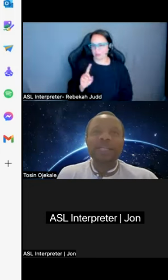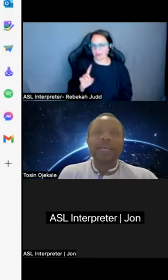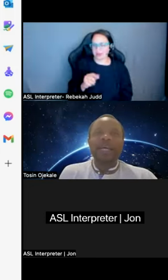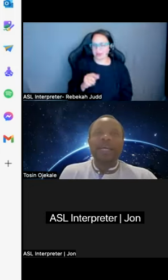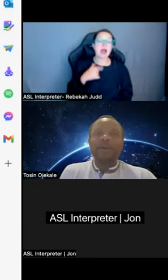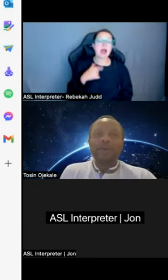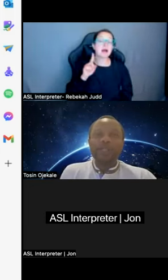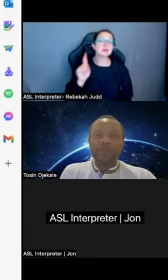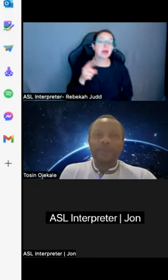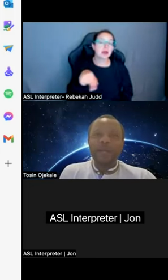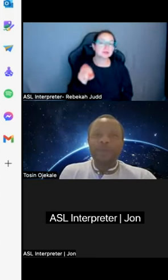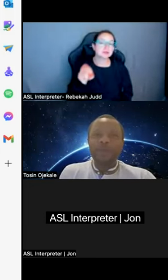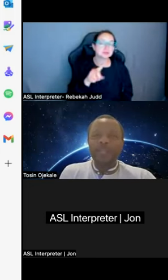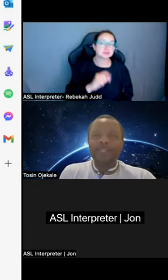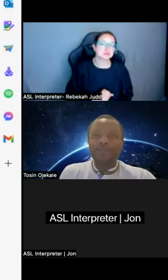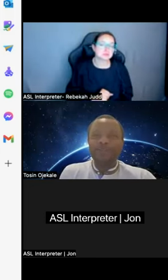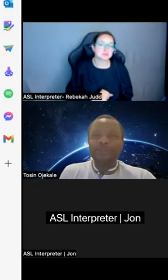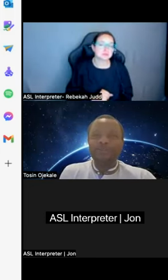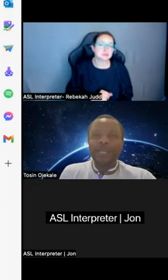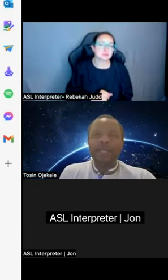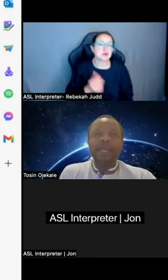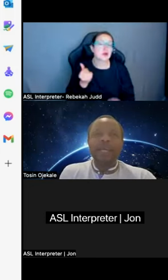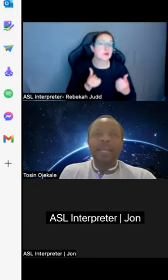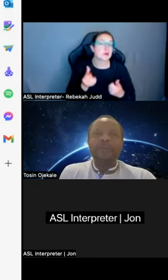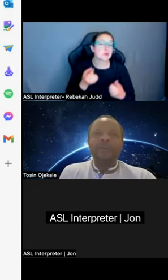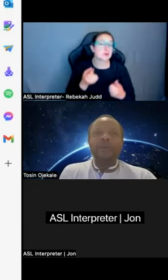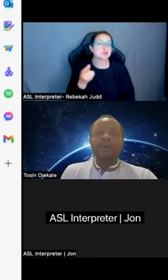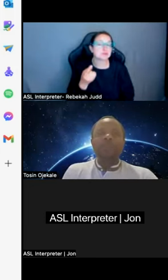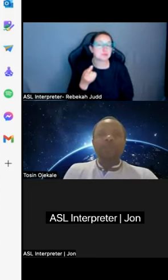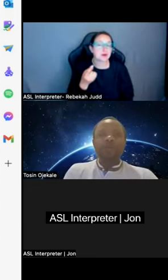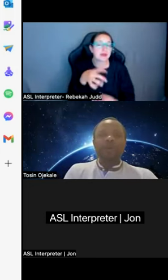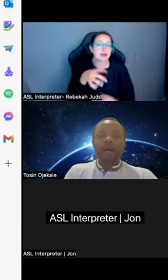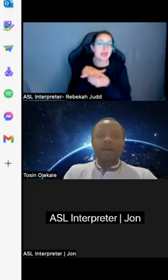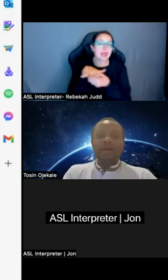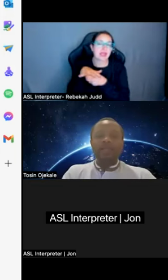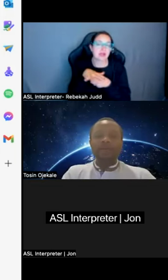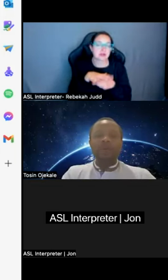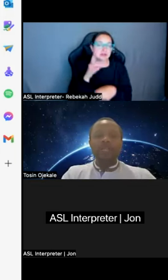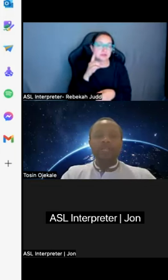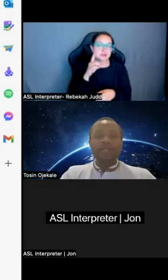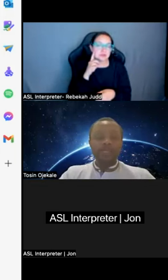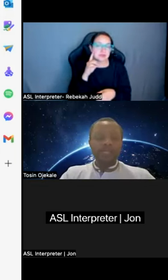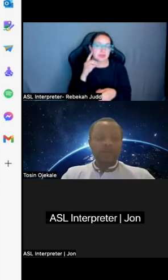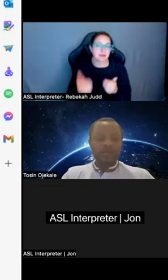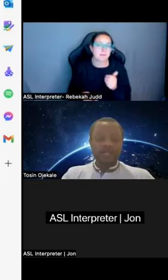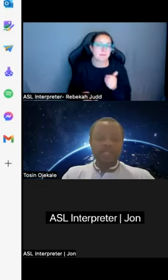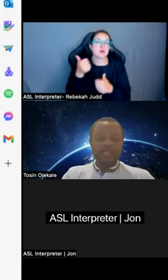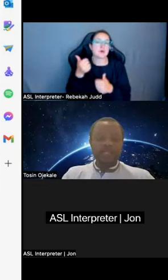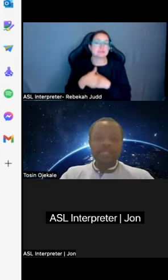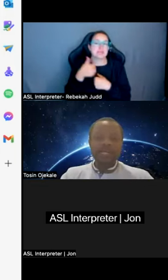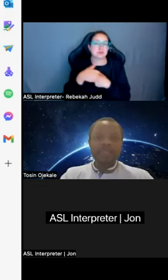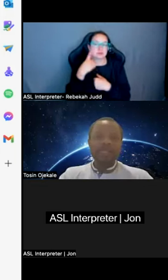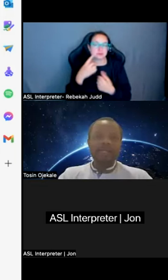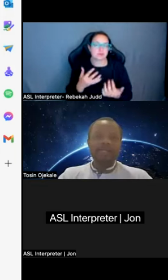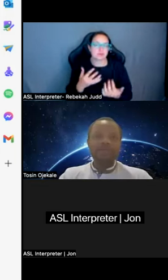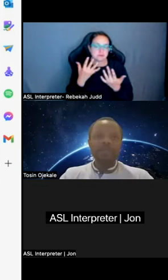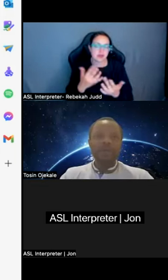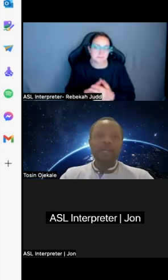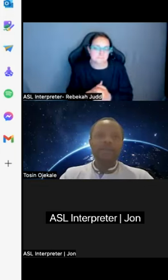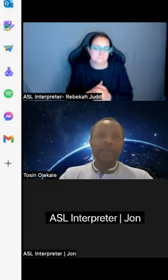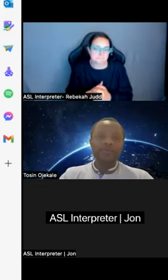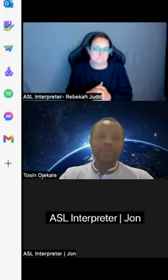is, which one of them do you think should be? Now, you know, remember, even though we did not discuss in detail, we said there are